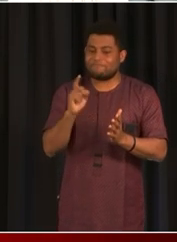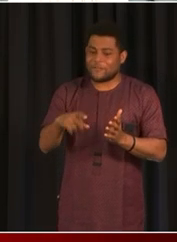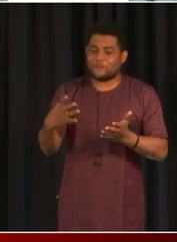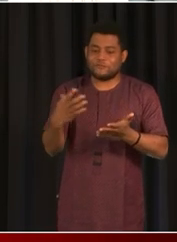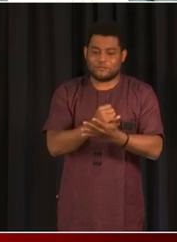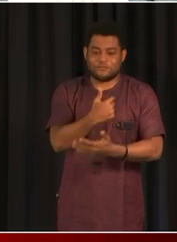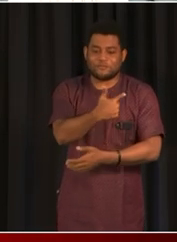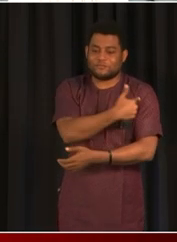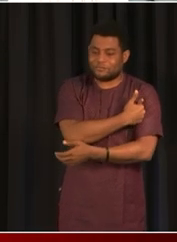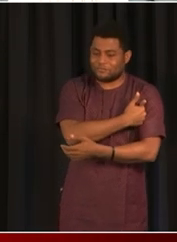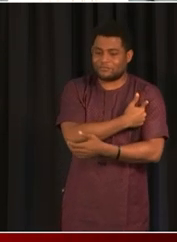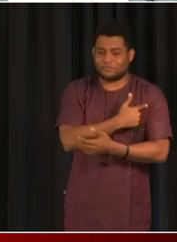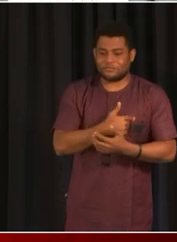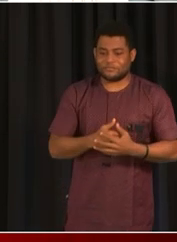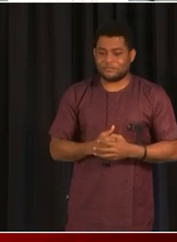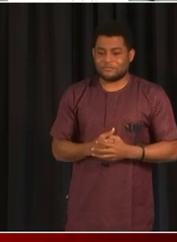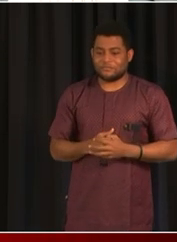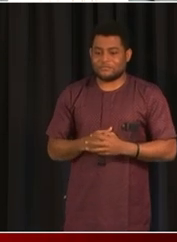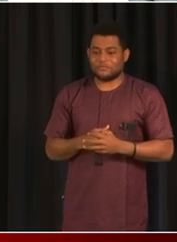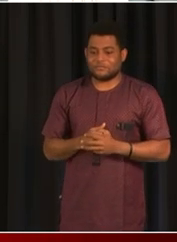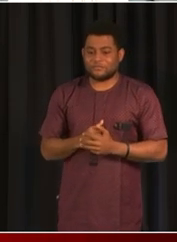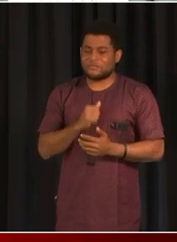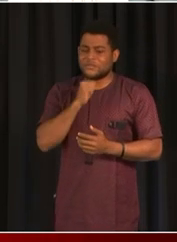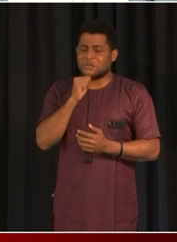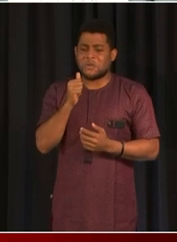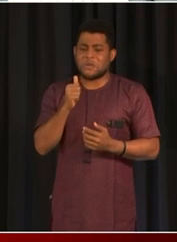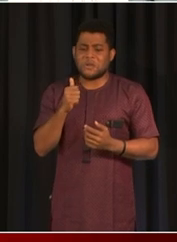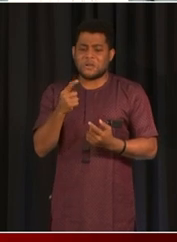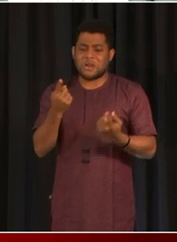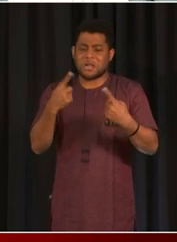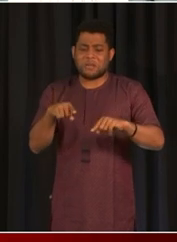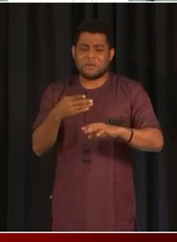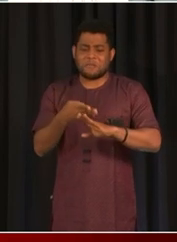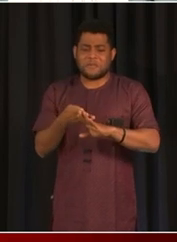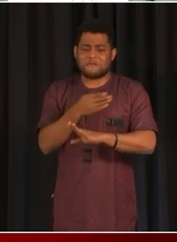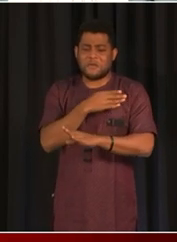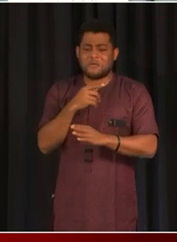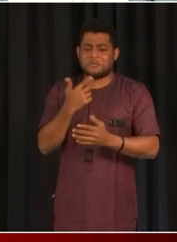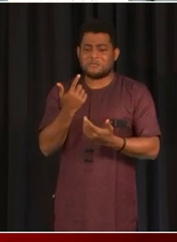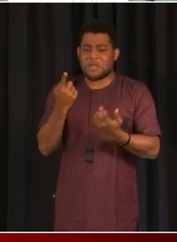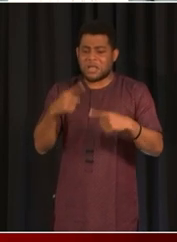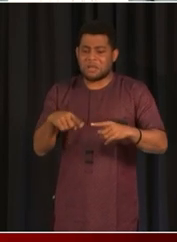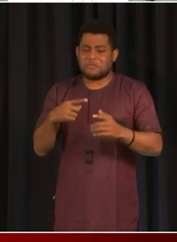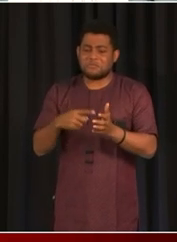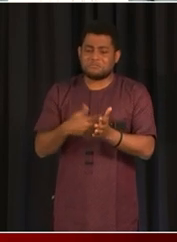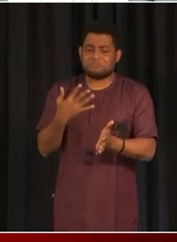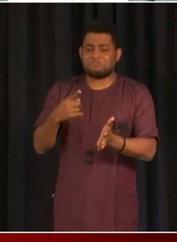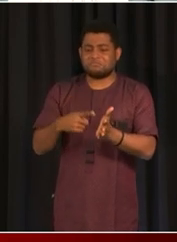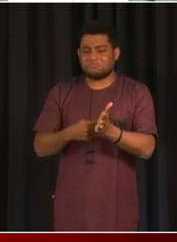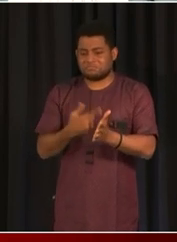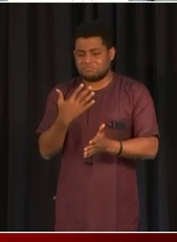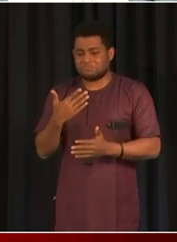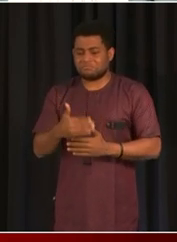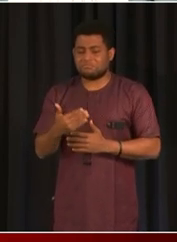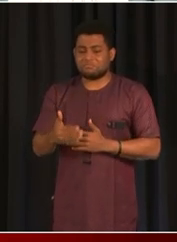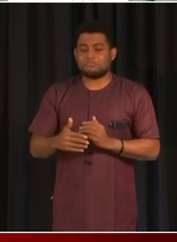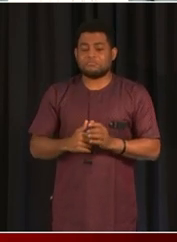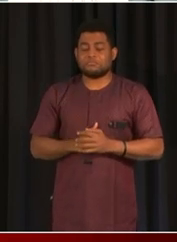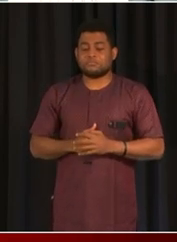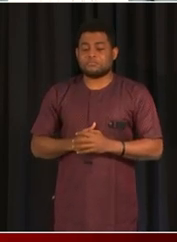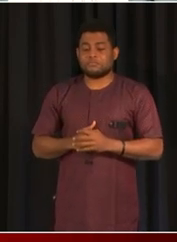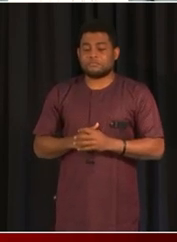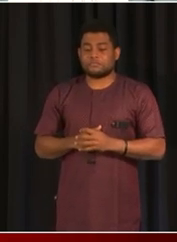It's not unprecedented. These things occur from time to time in some jurisdictions related to annual influenza vaccine, et